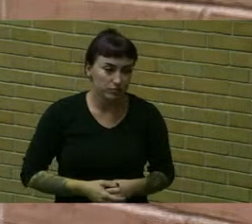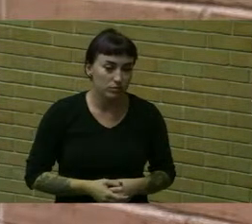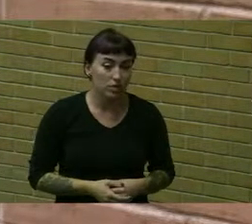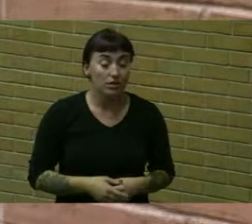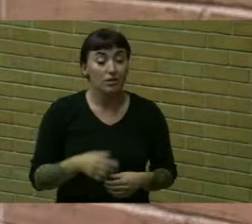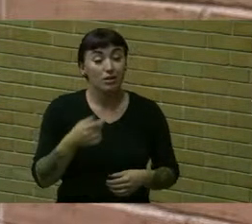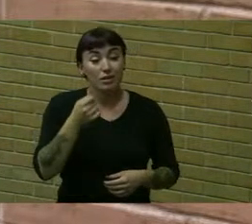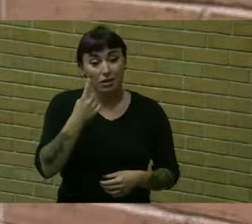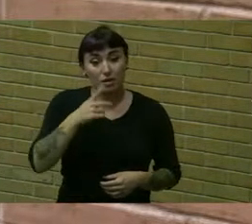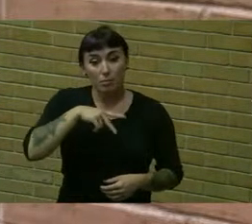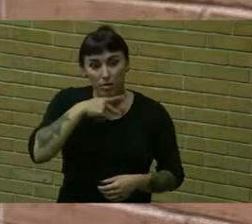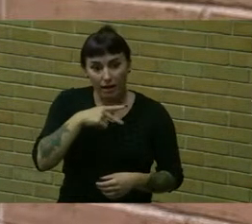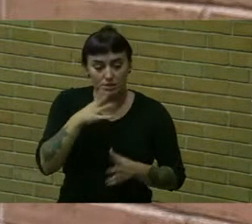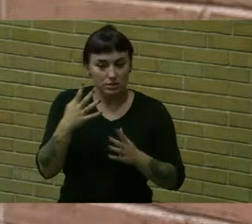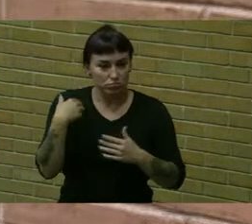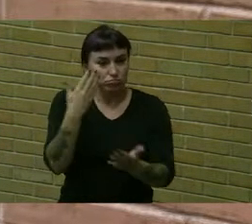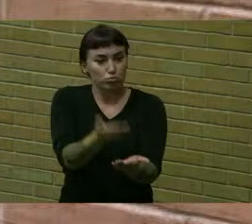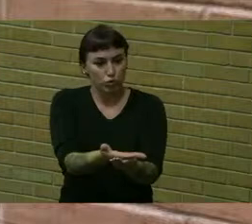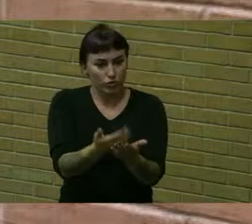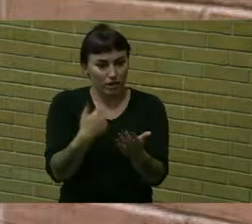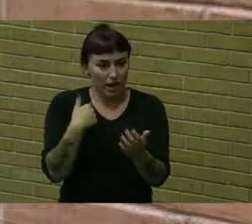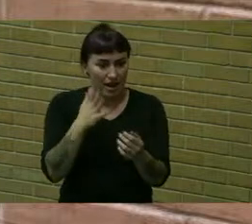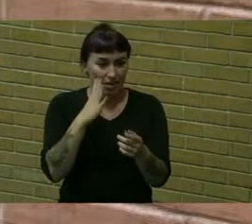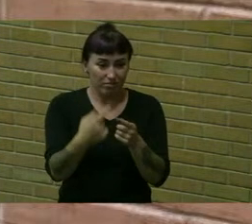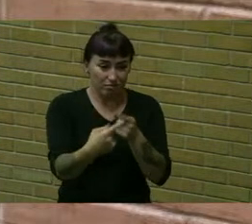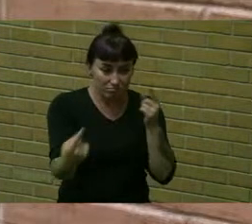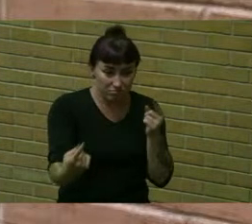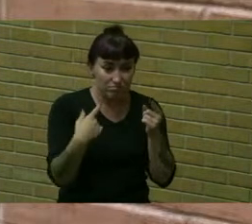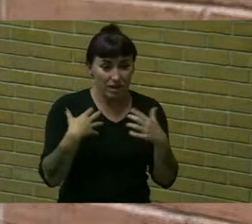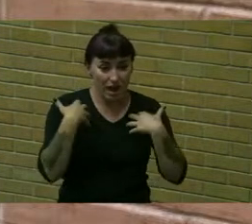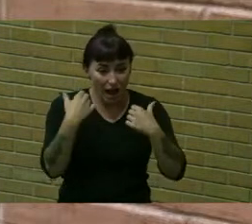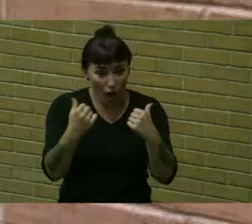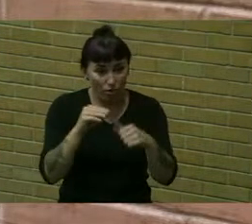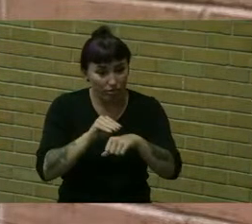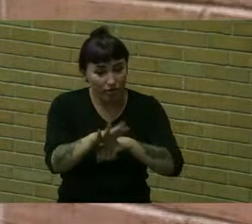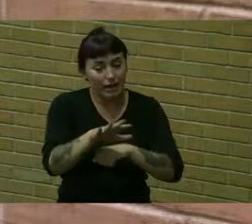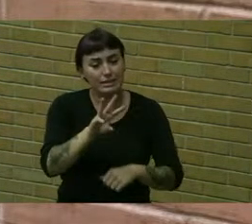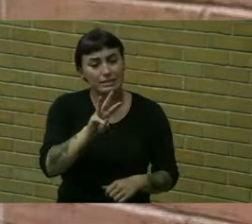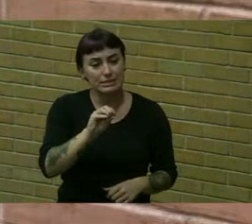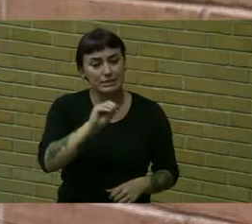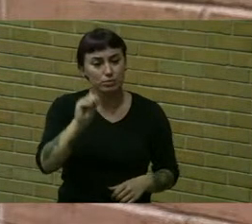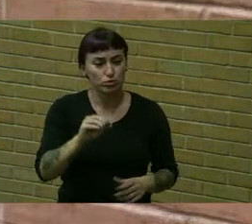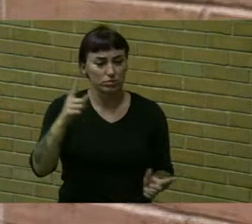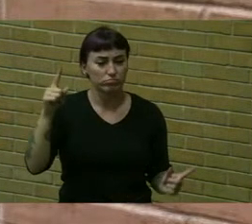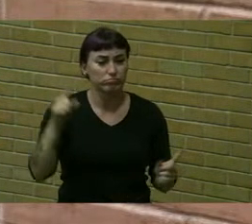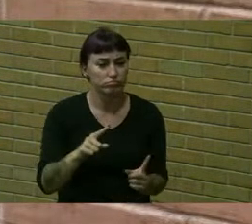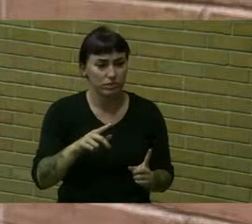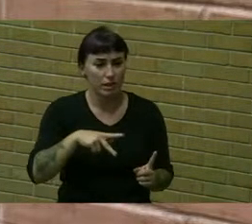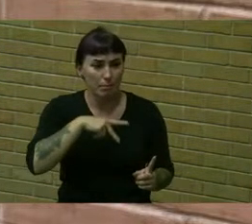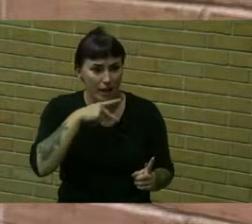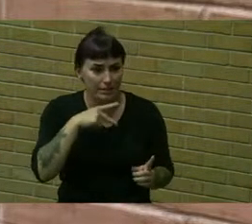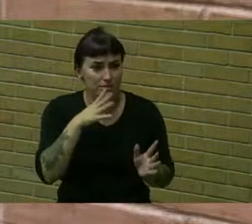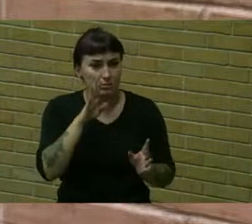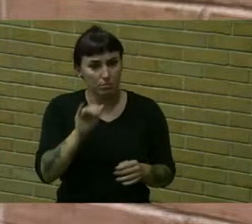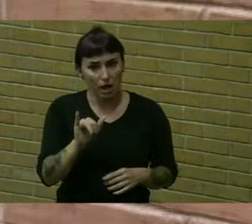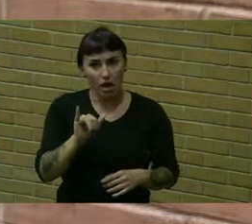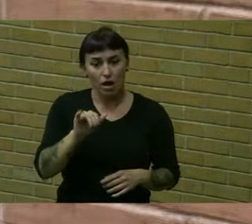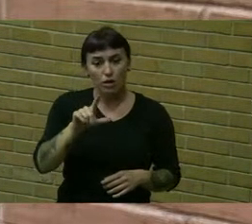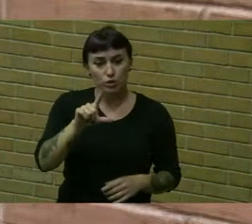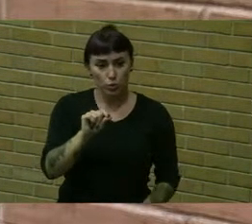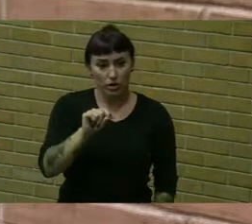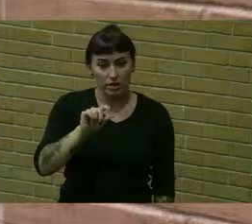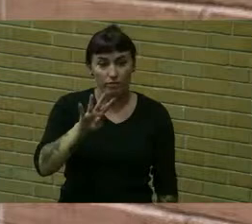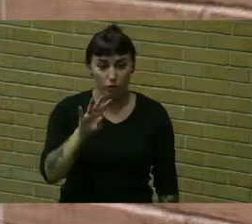whereas plastics have been proven to have adverse health effects, and a 60% reduction in plastic by